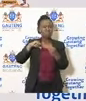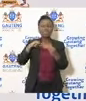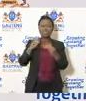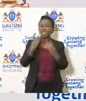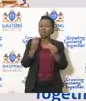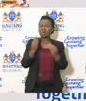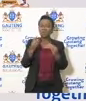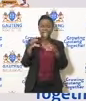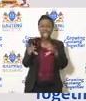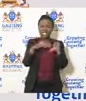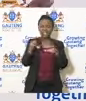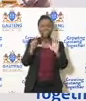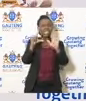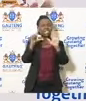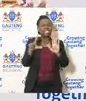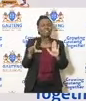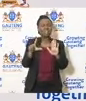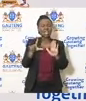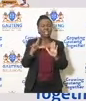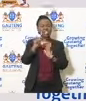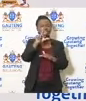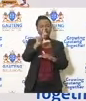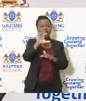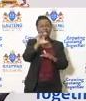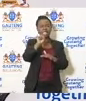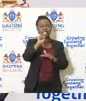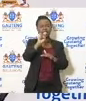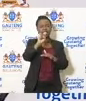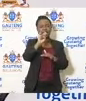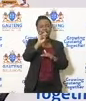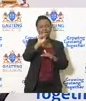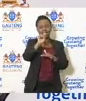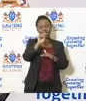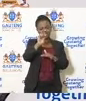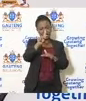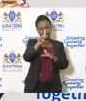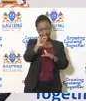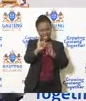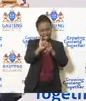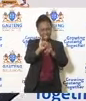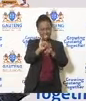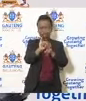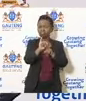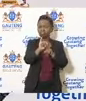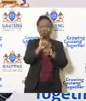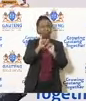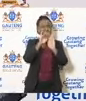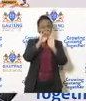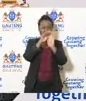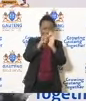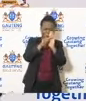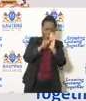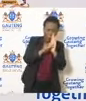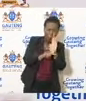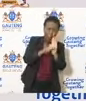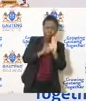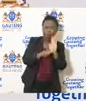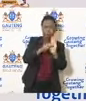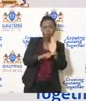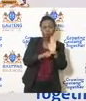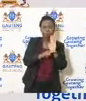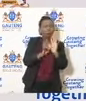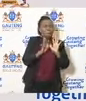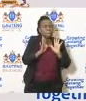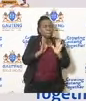7 active cases. Lesedi in Sedibeng it's amongst the lowest number of active cases, only